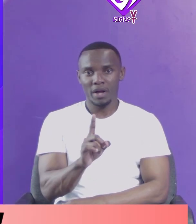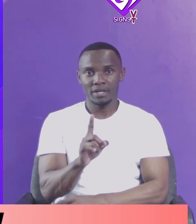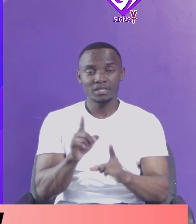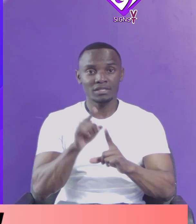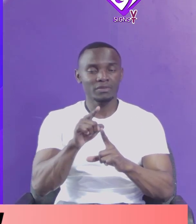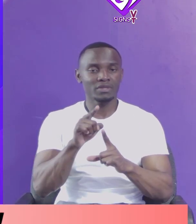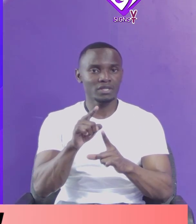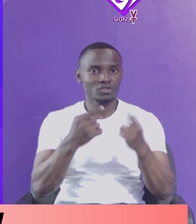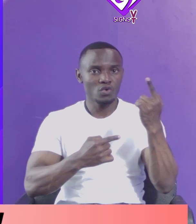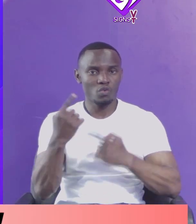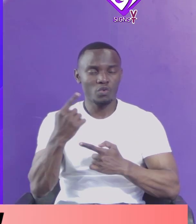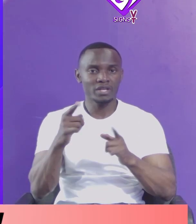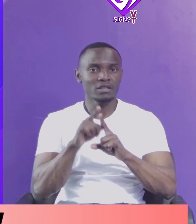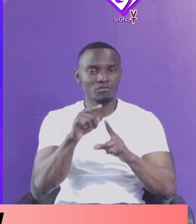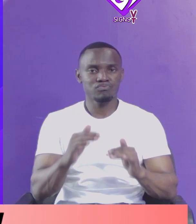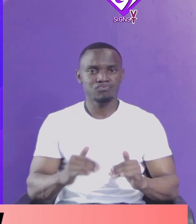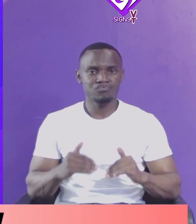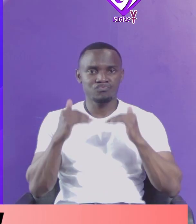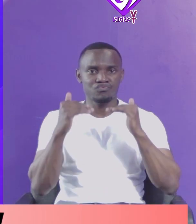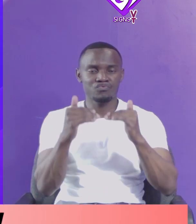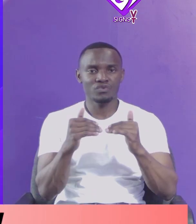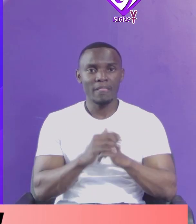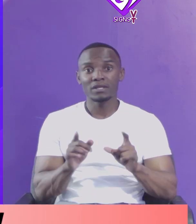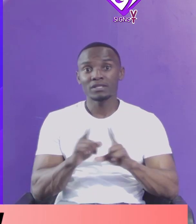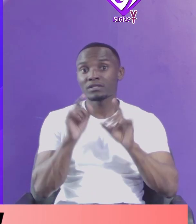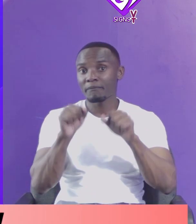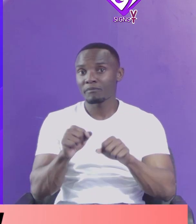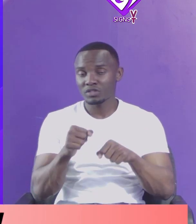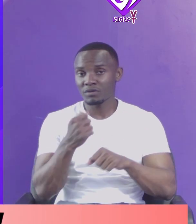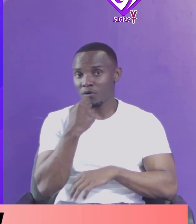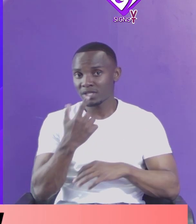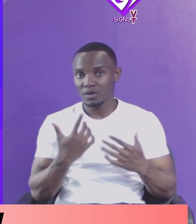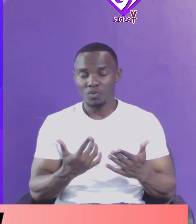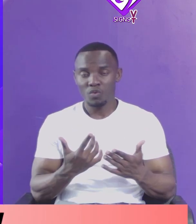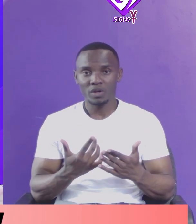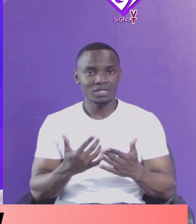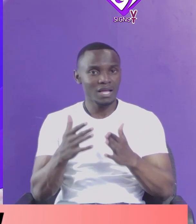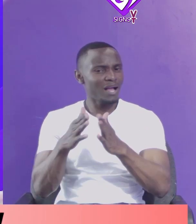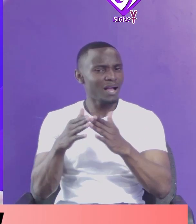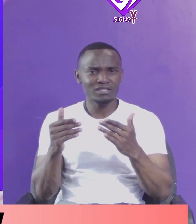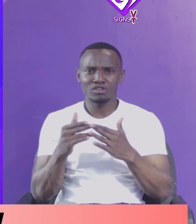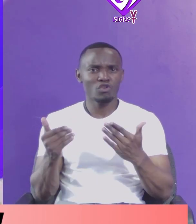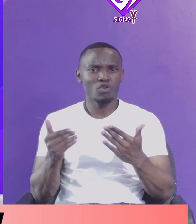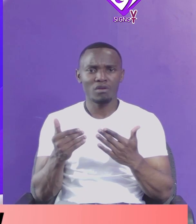the top of the table as well with that the 3-1 win. One can easily say, just like you mentioned, they were not conceding at home.